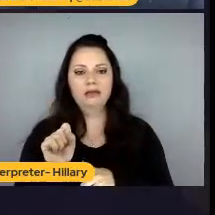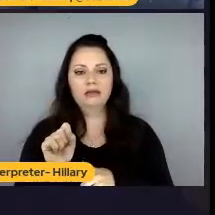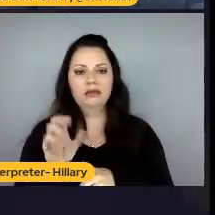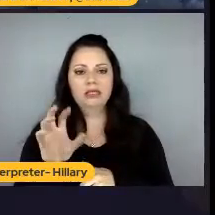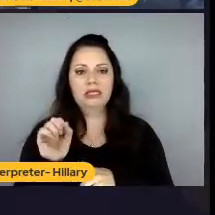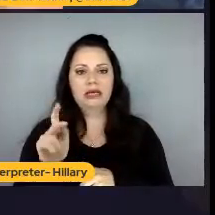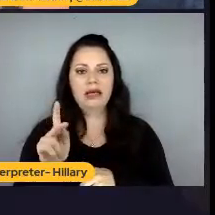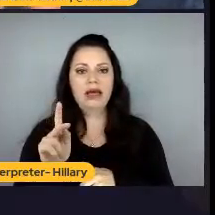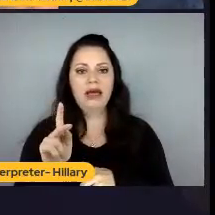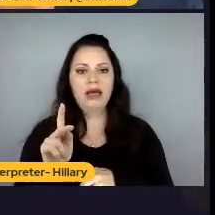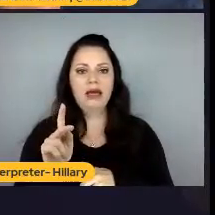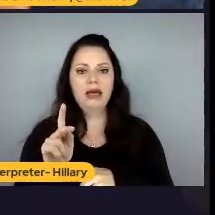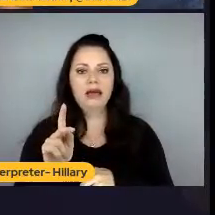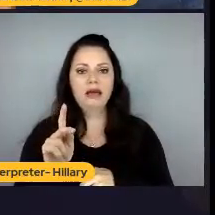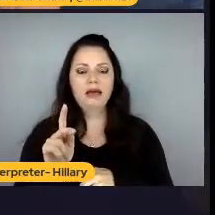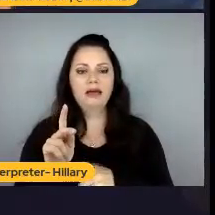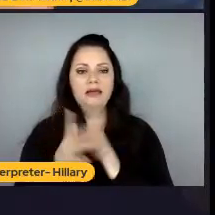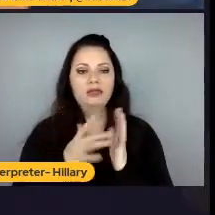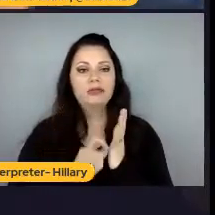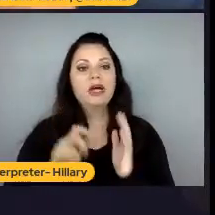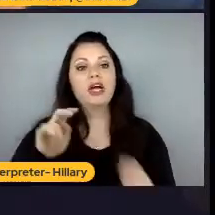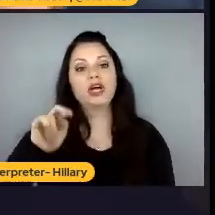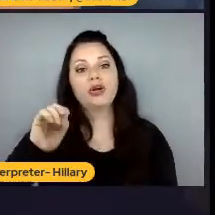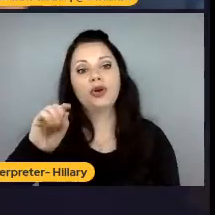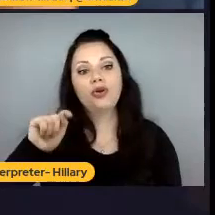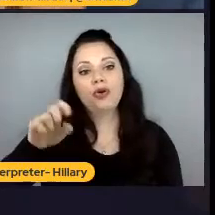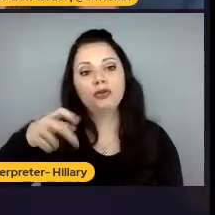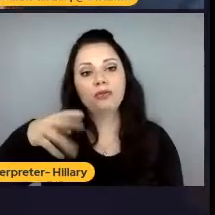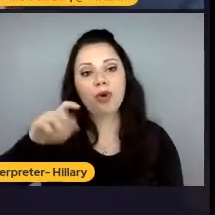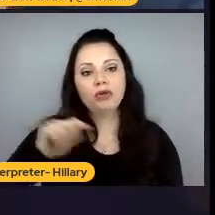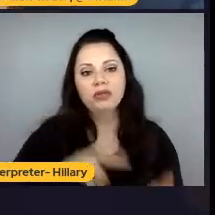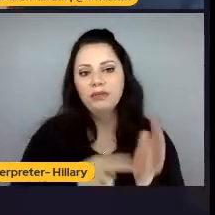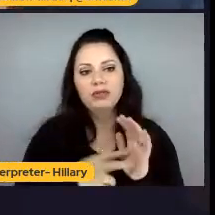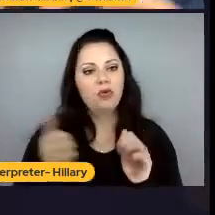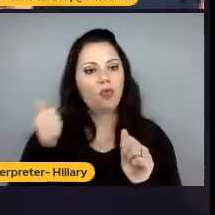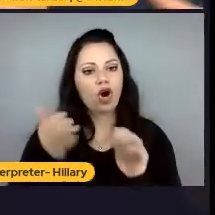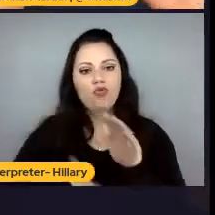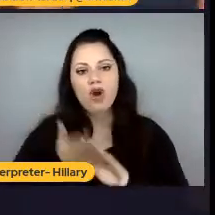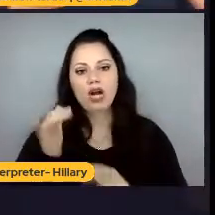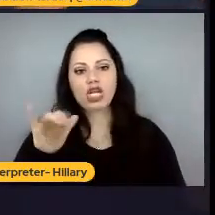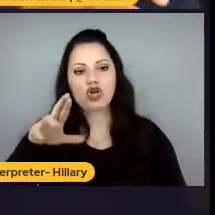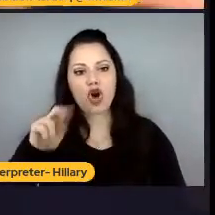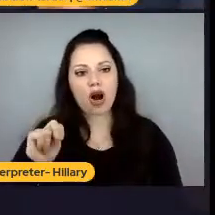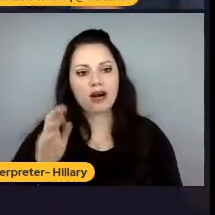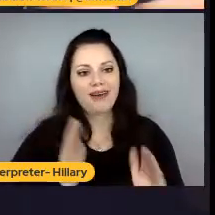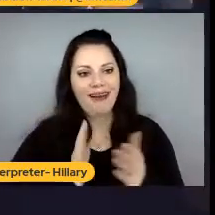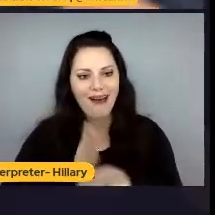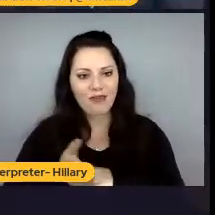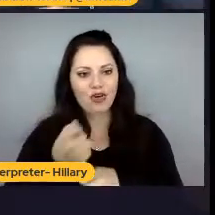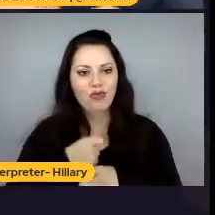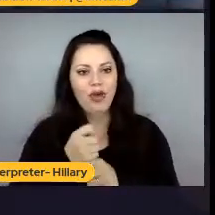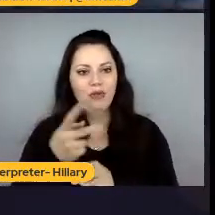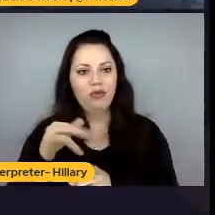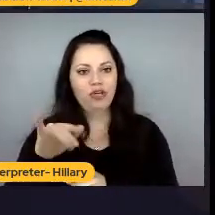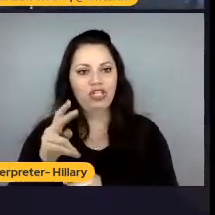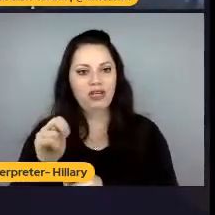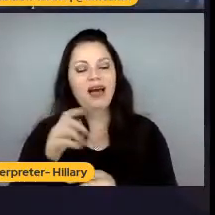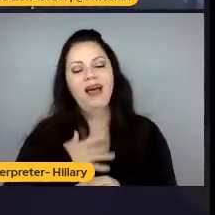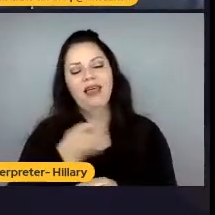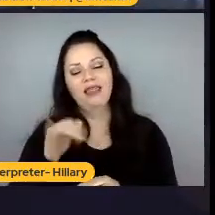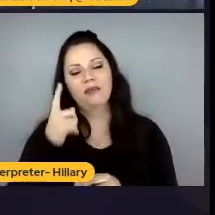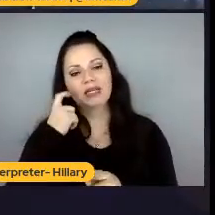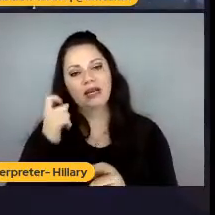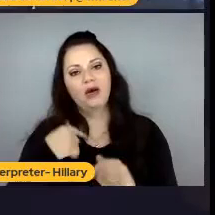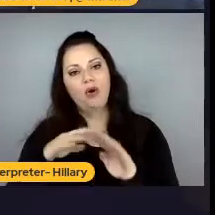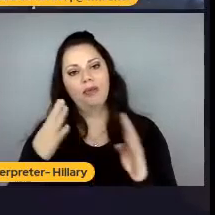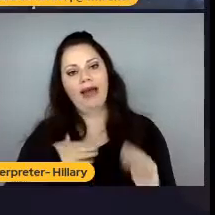CDK TypeScript up. No post means that it won't run yarn after it creates Projen. I like to do that because then I can open my ID. And